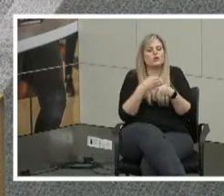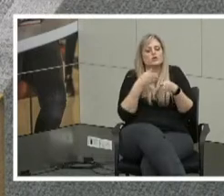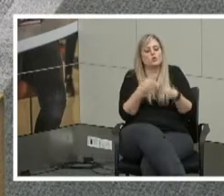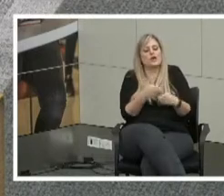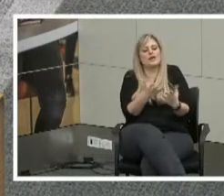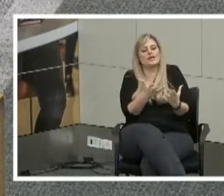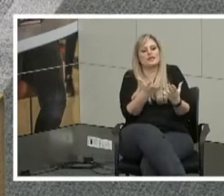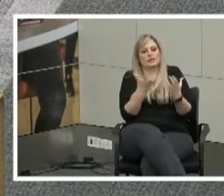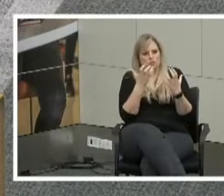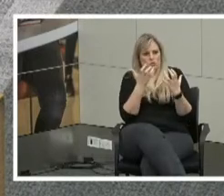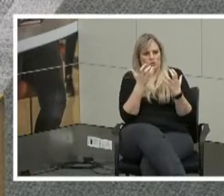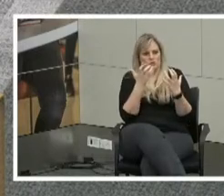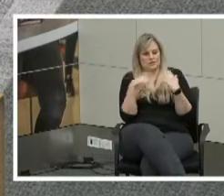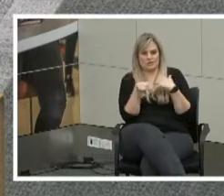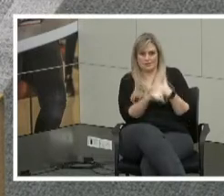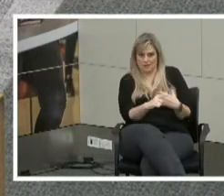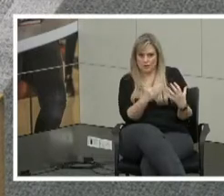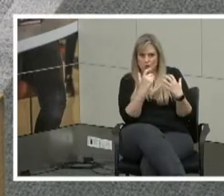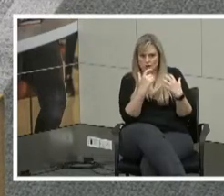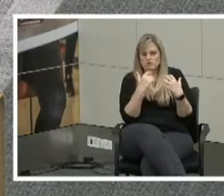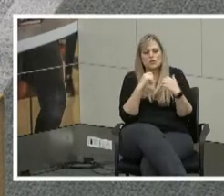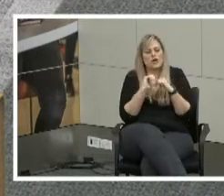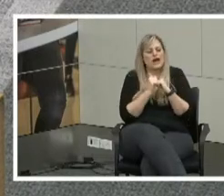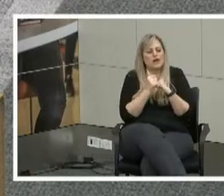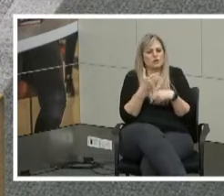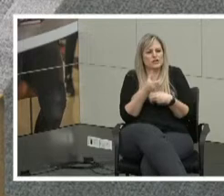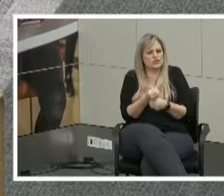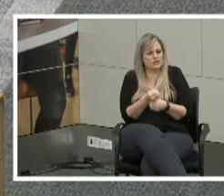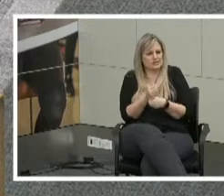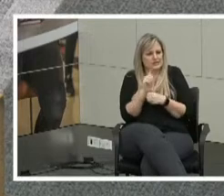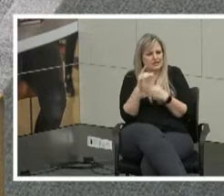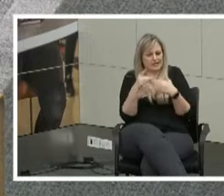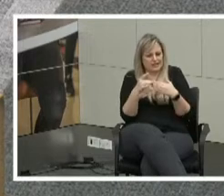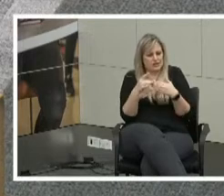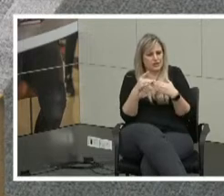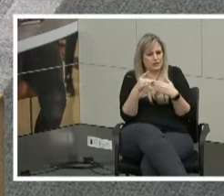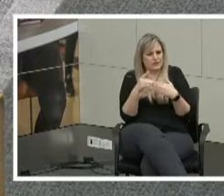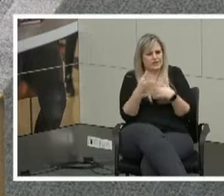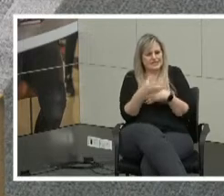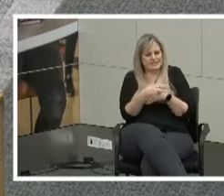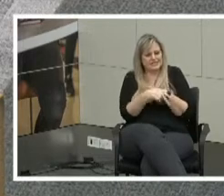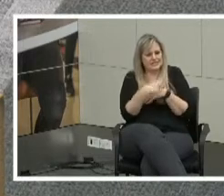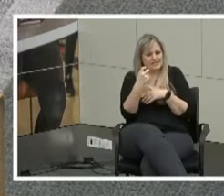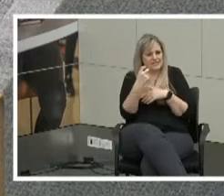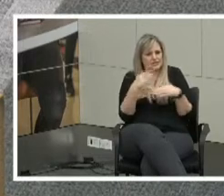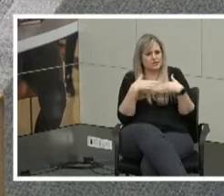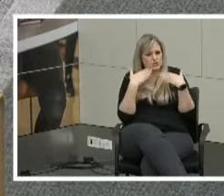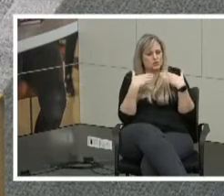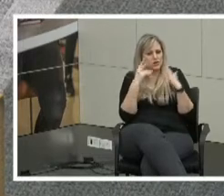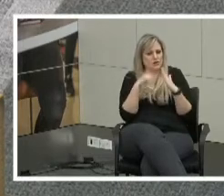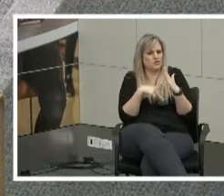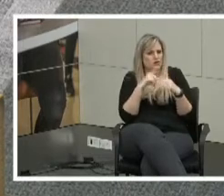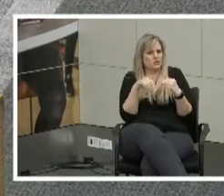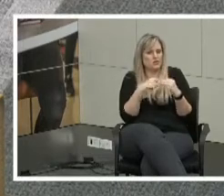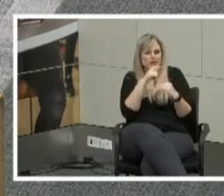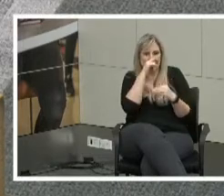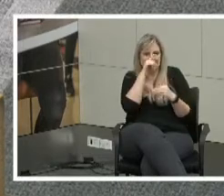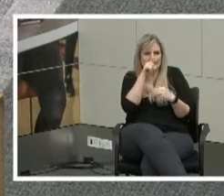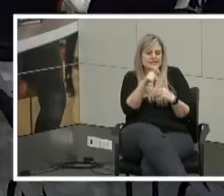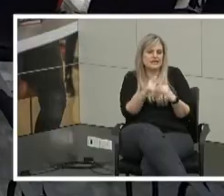want how can I trust the leadership that is taking away the joy of reading from children when they need it most